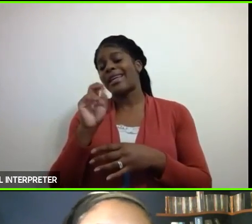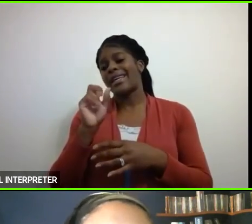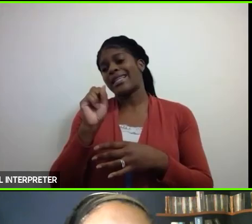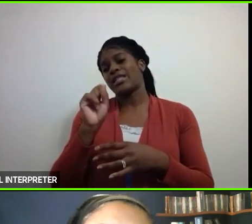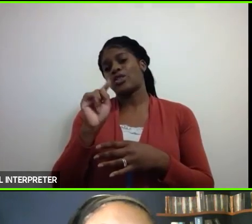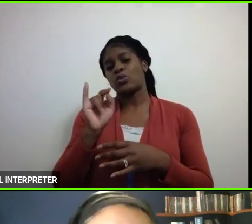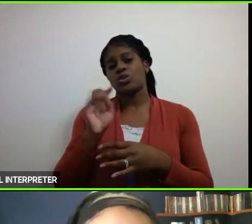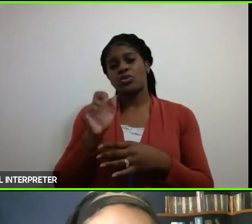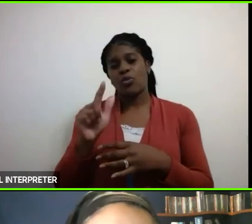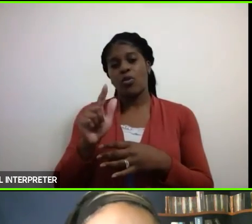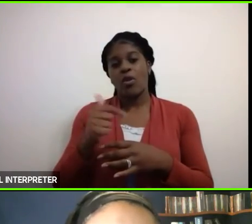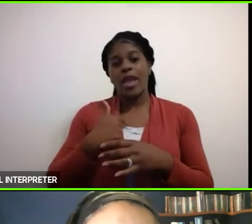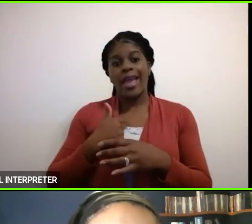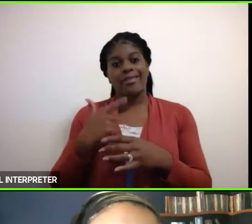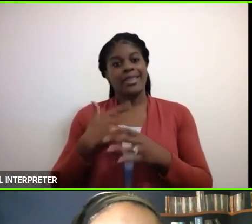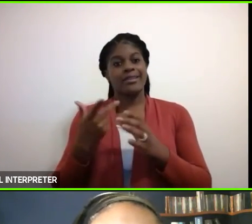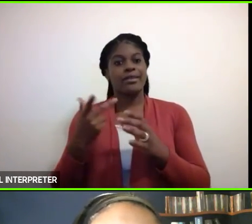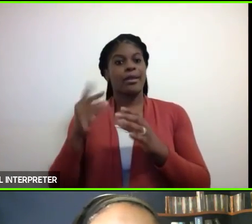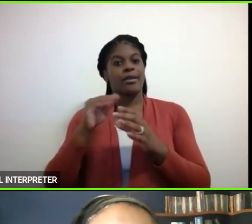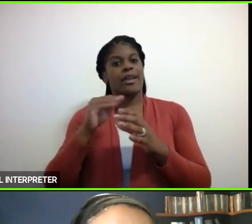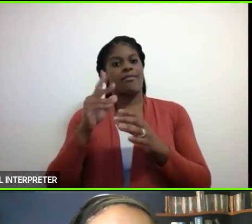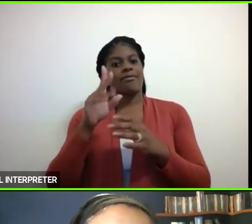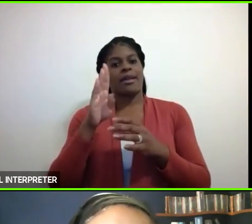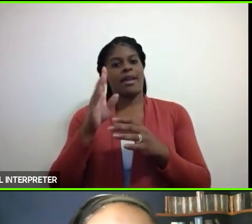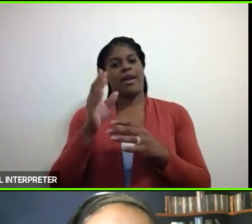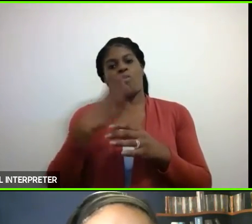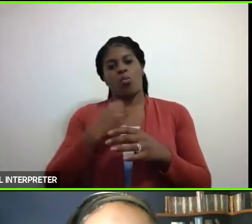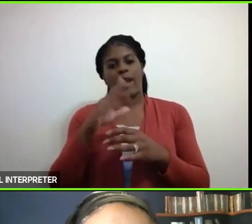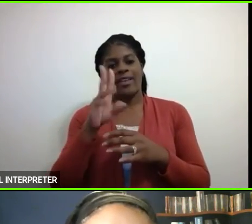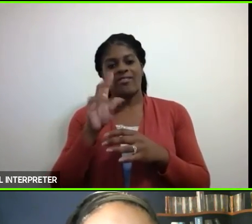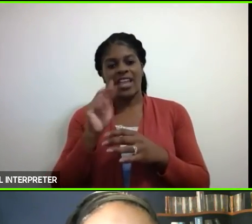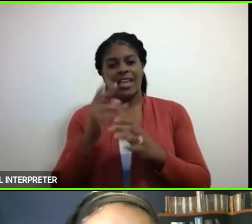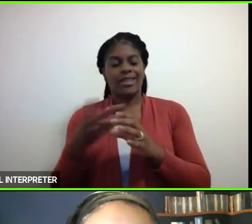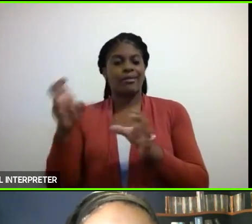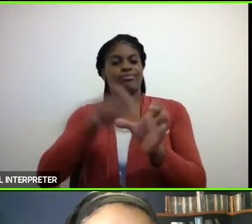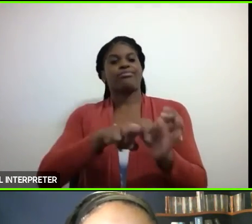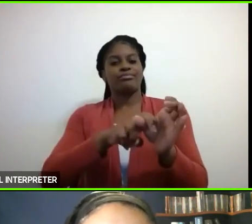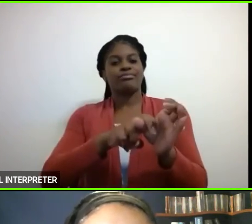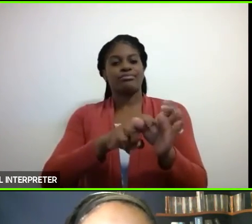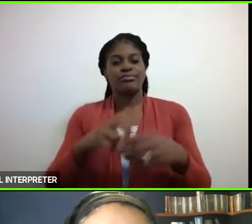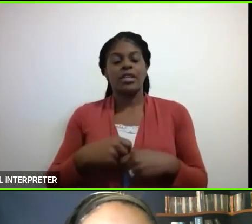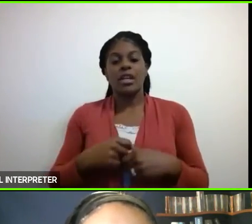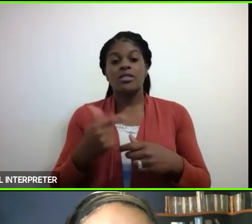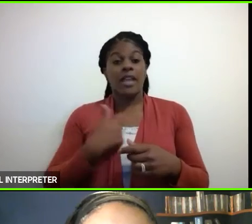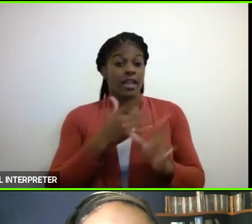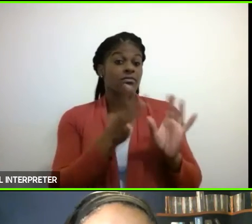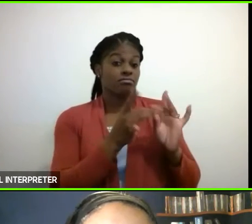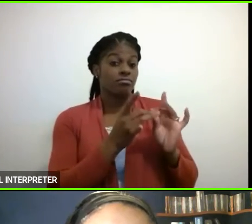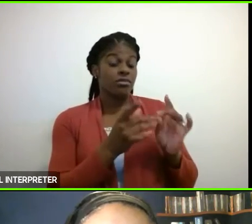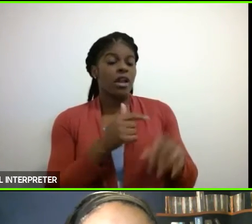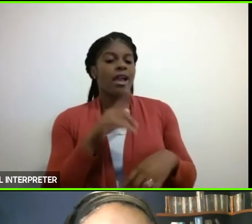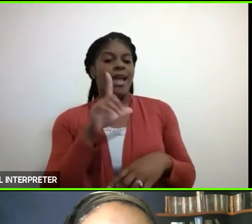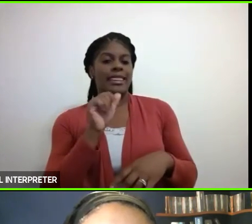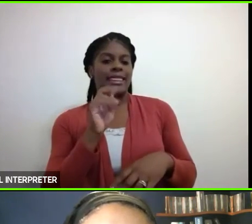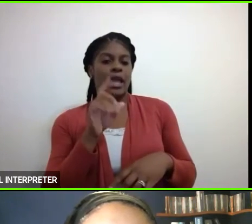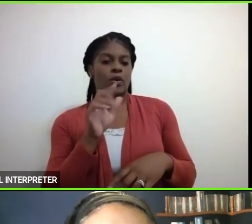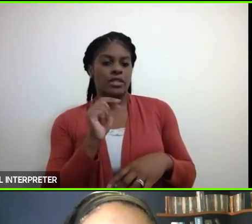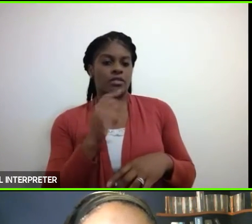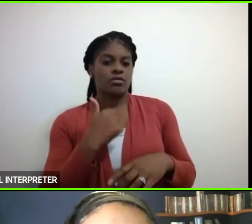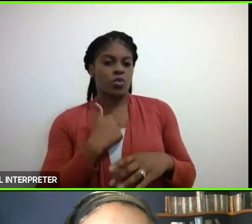for your family almost never to see you again. Mm-hmm. I can certainly speak to that as well. You know, in Loudoun, where